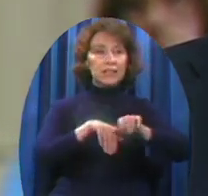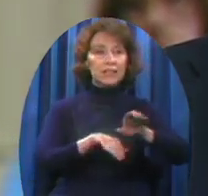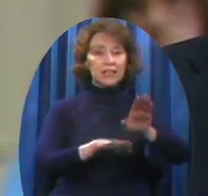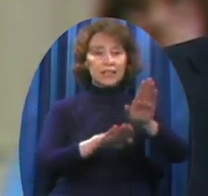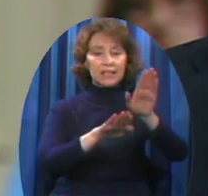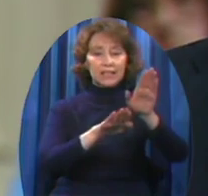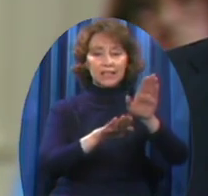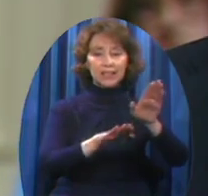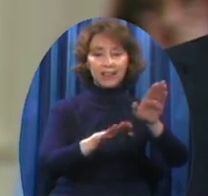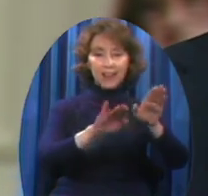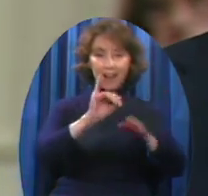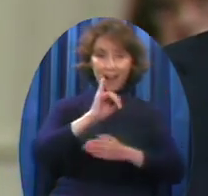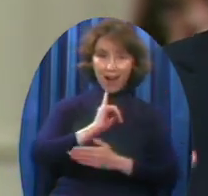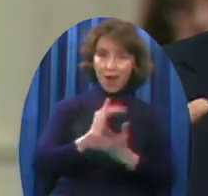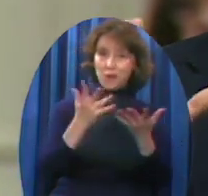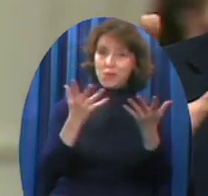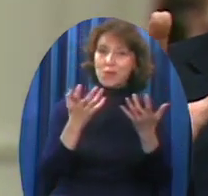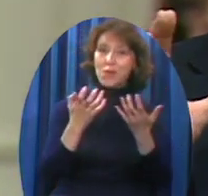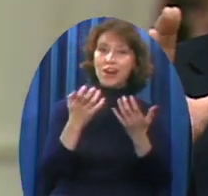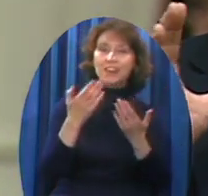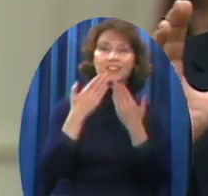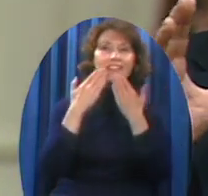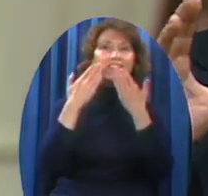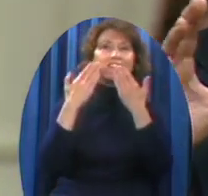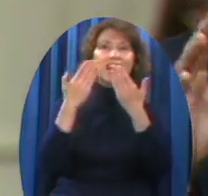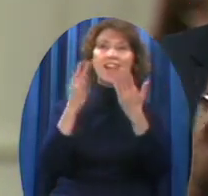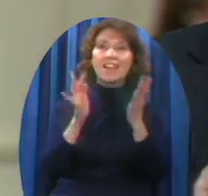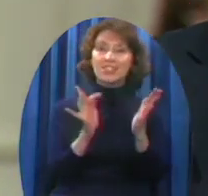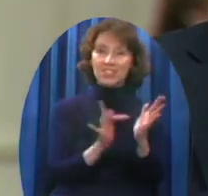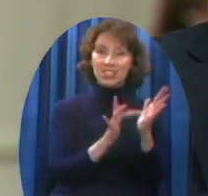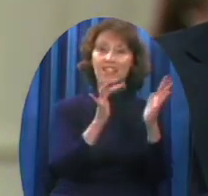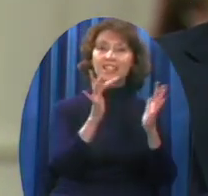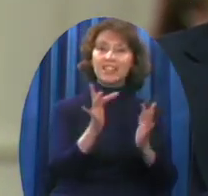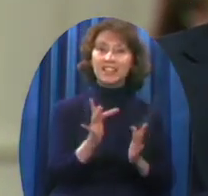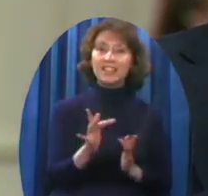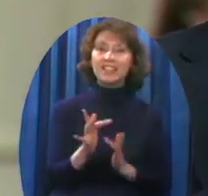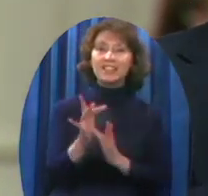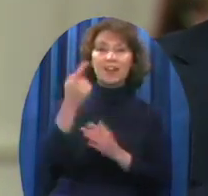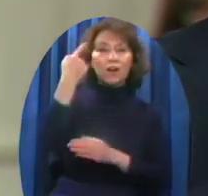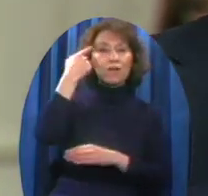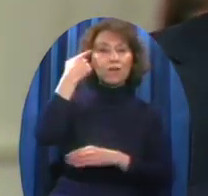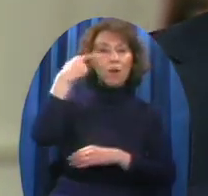hill. Oh, I want to thank Jesus for